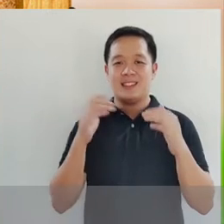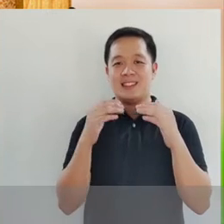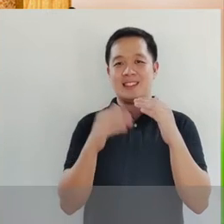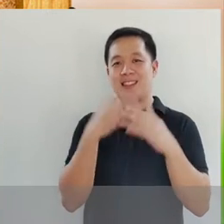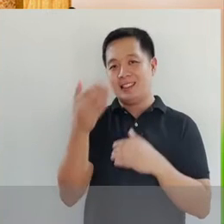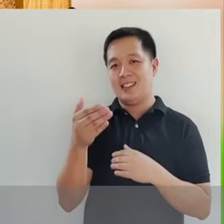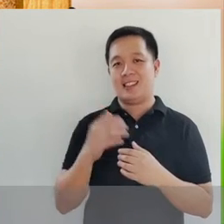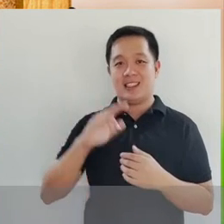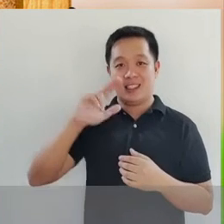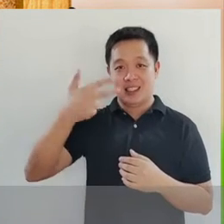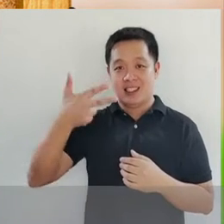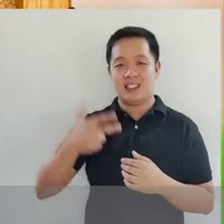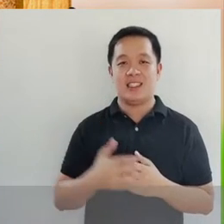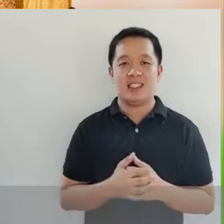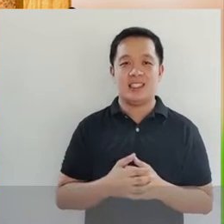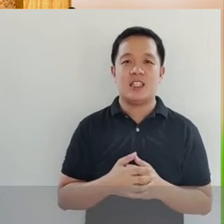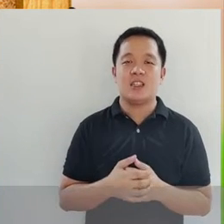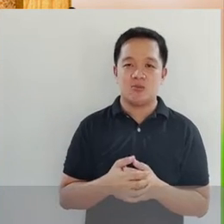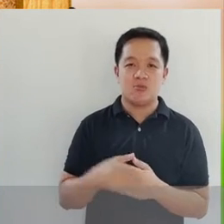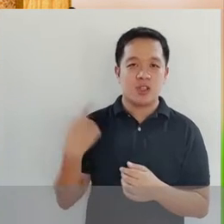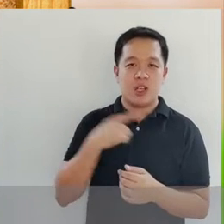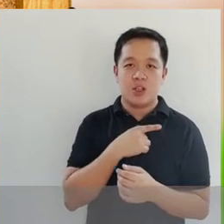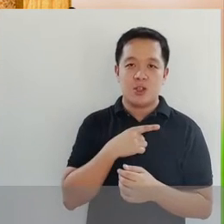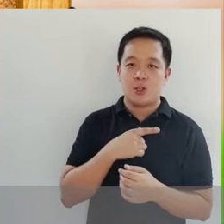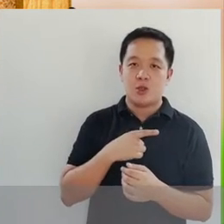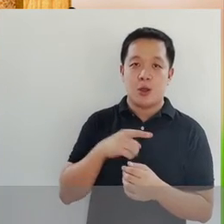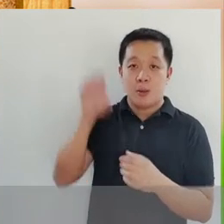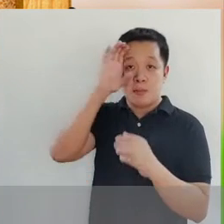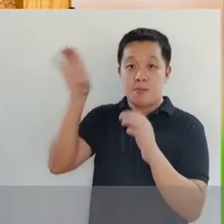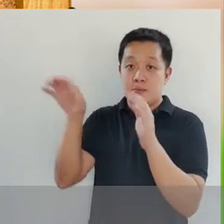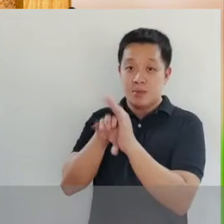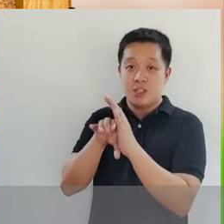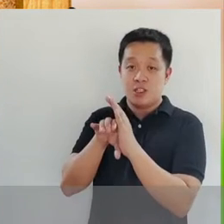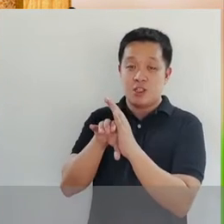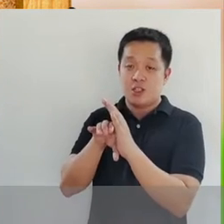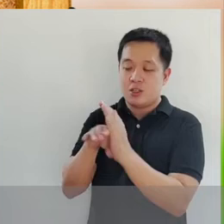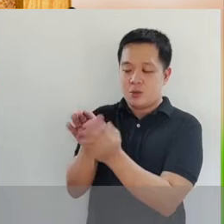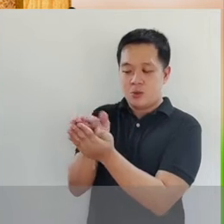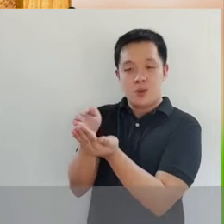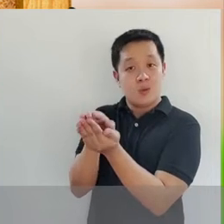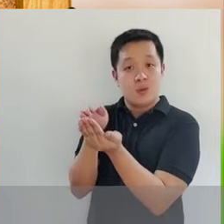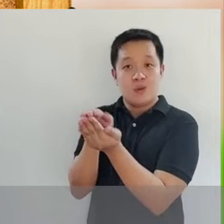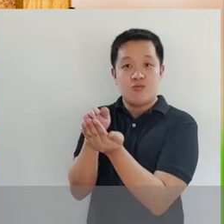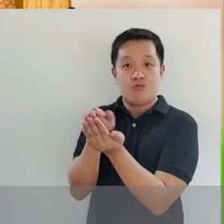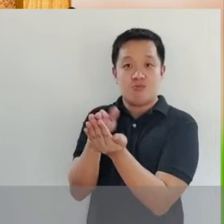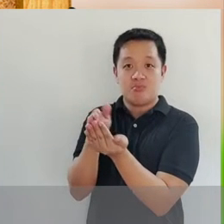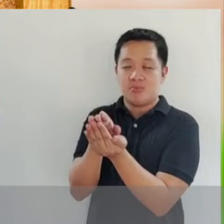In the third frame, we need a picture of a shell.